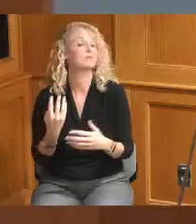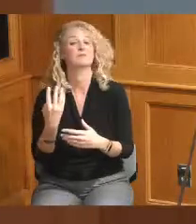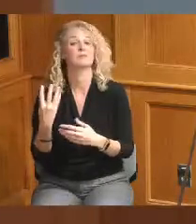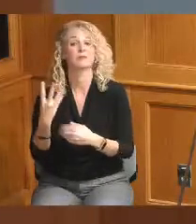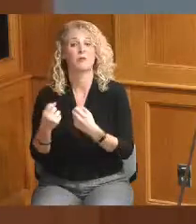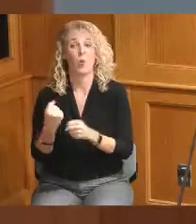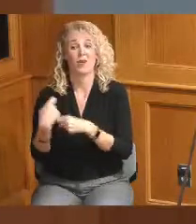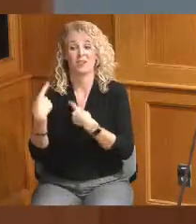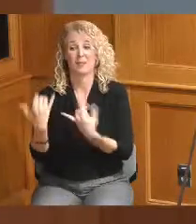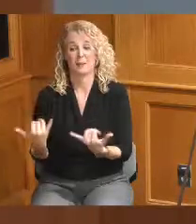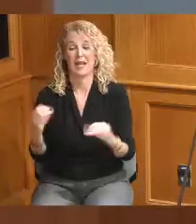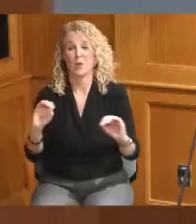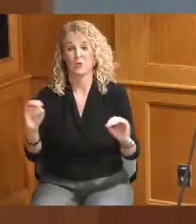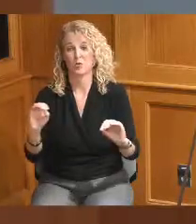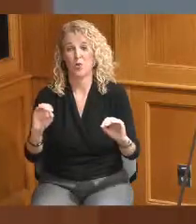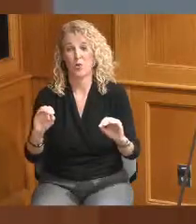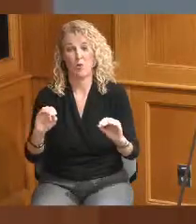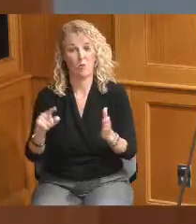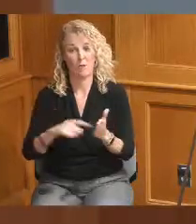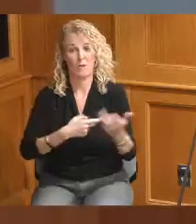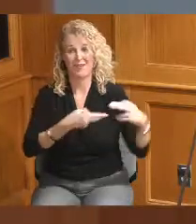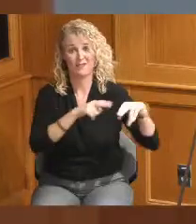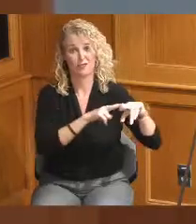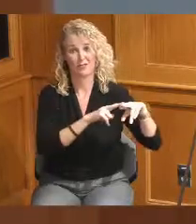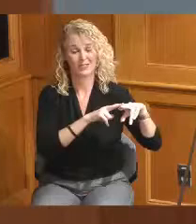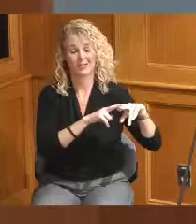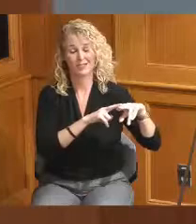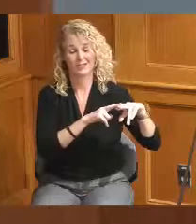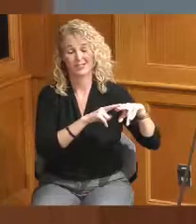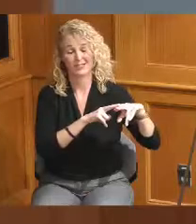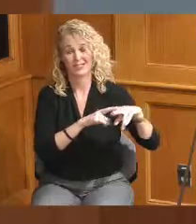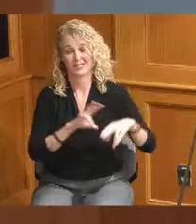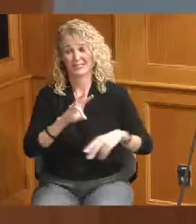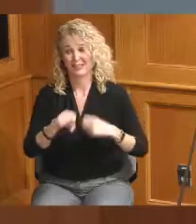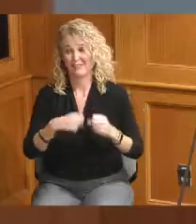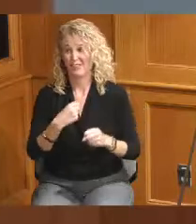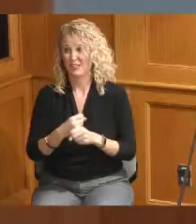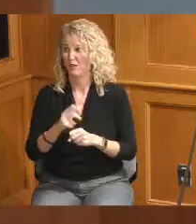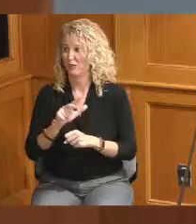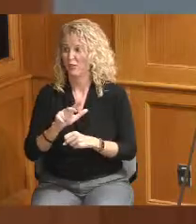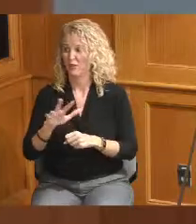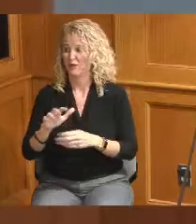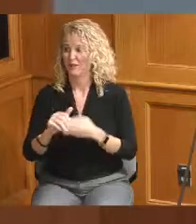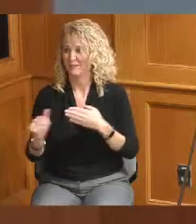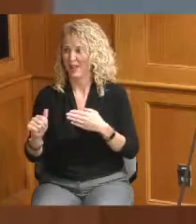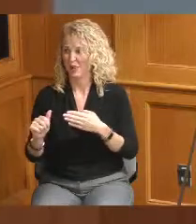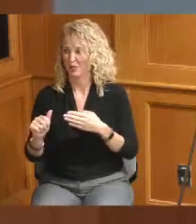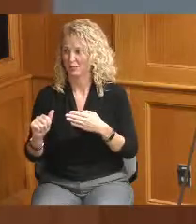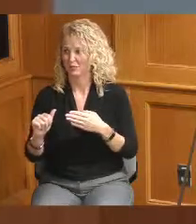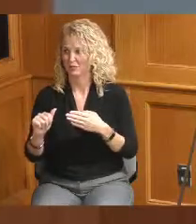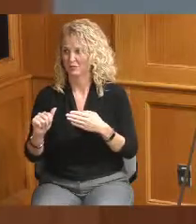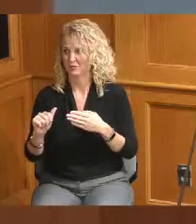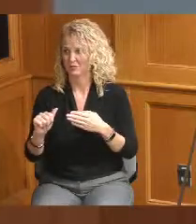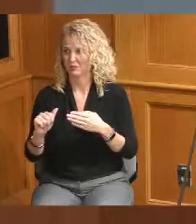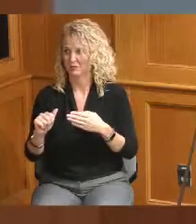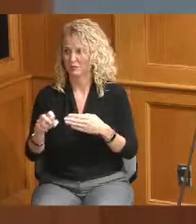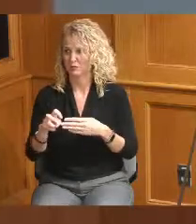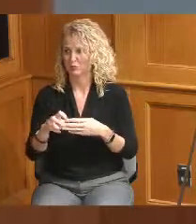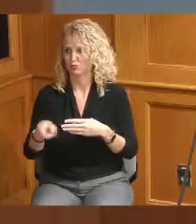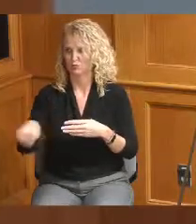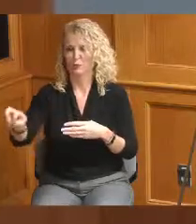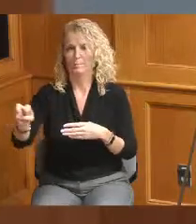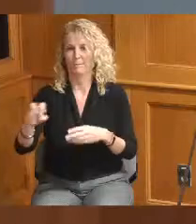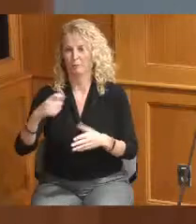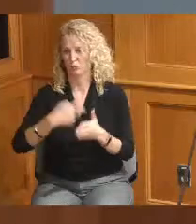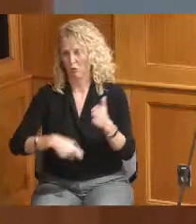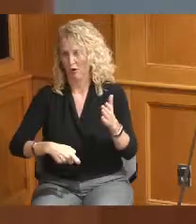increase, and the 7th year of our $35 trip charge. So considering all, it's actually past